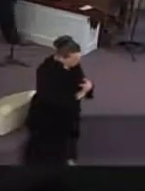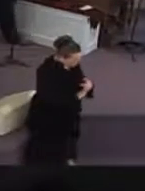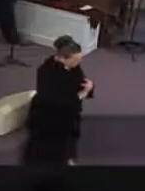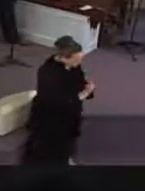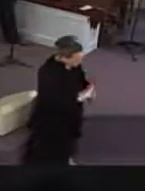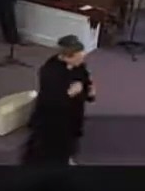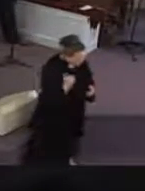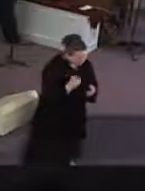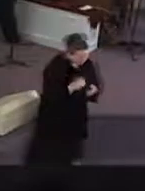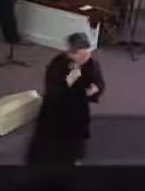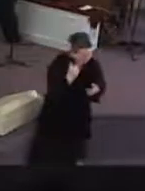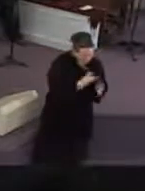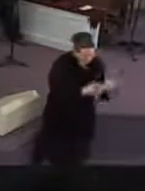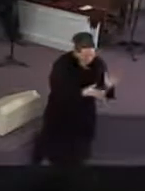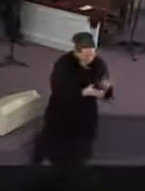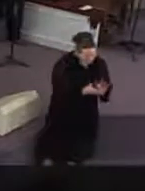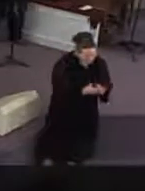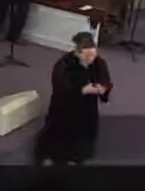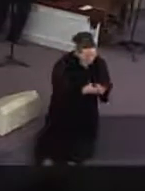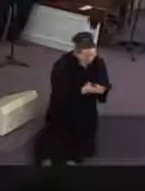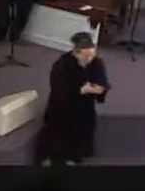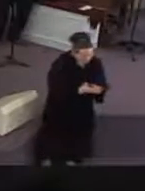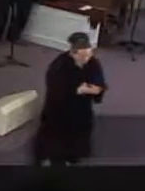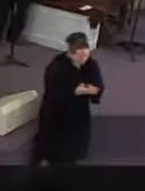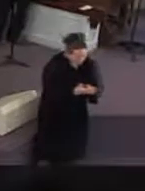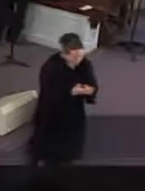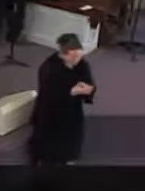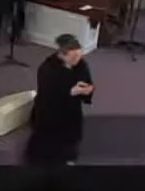I need you, Jesus.